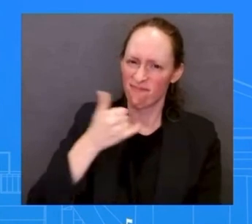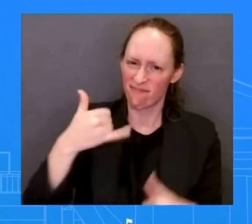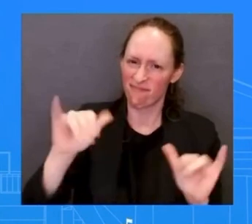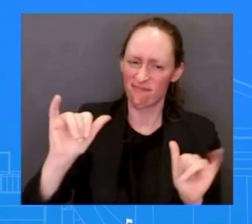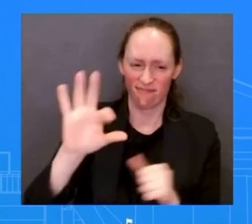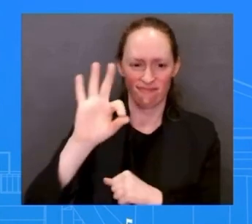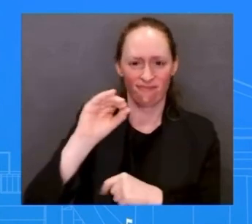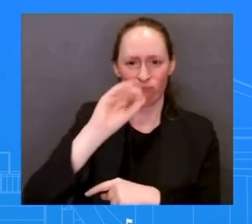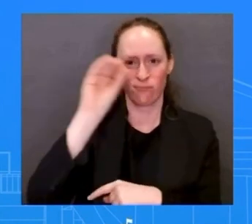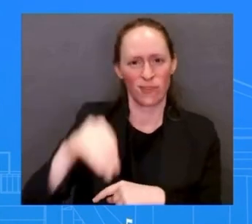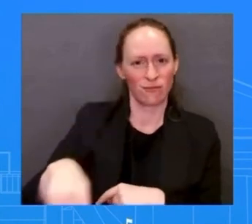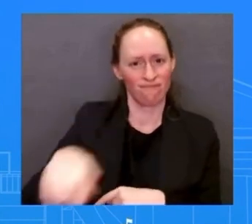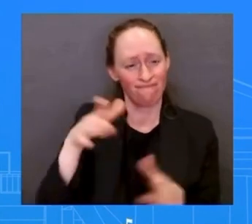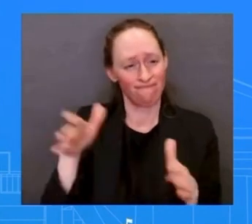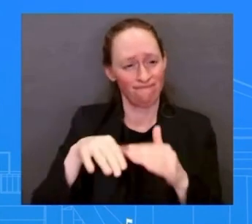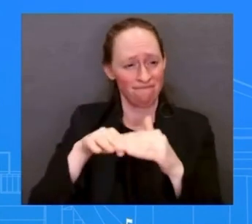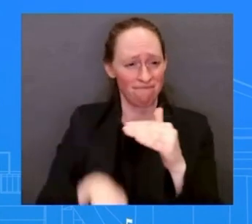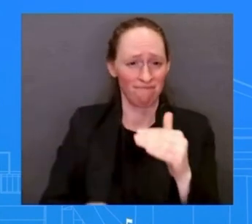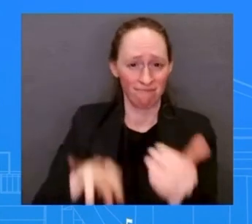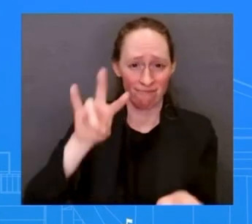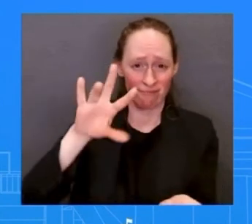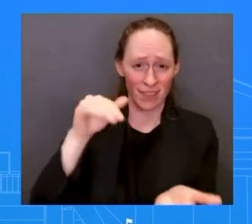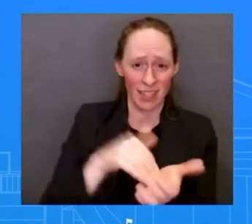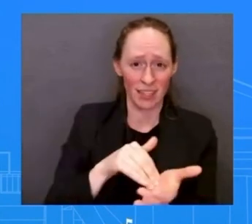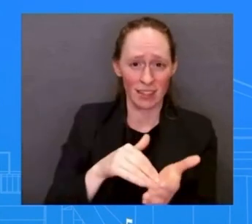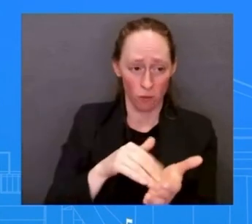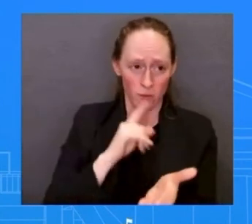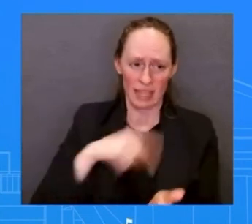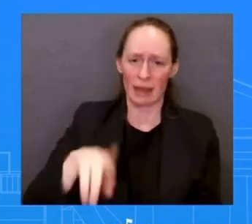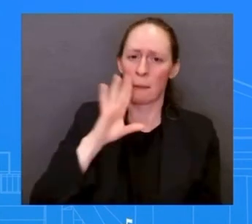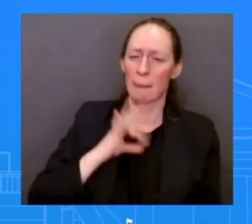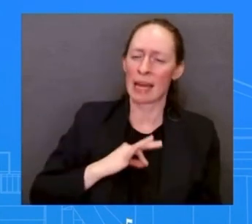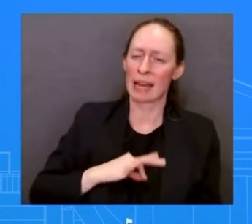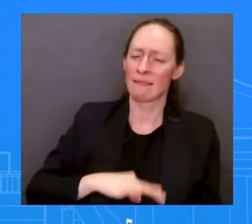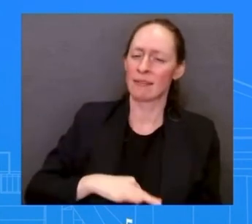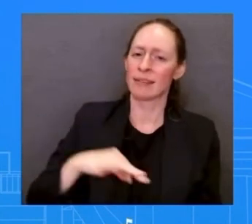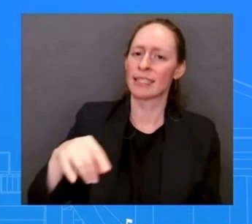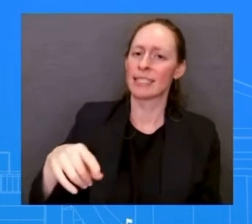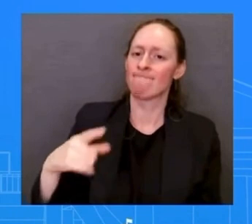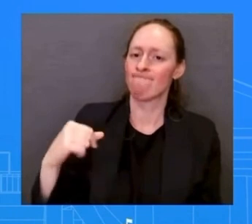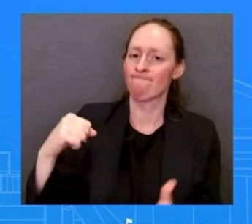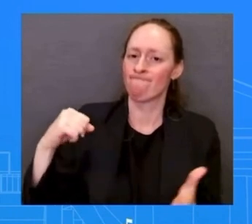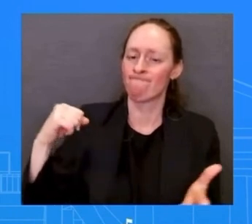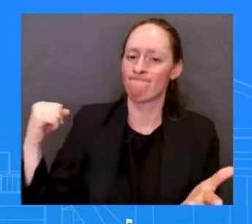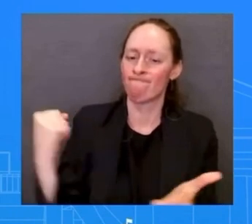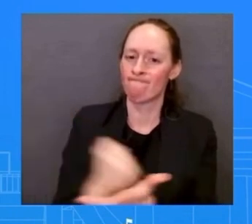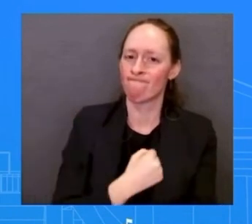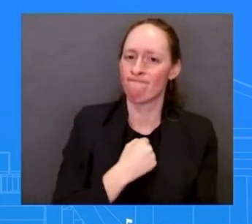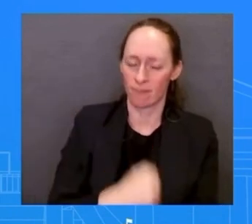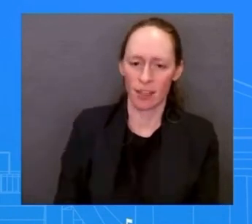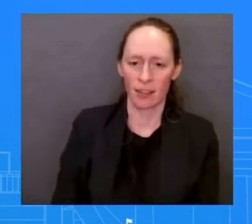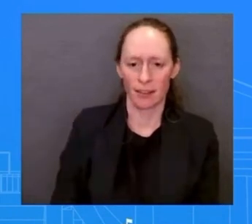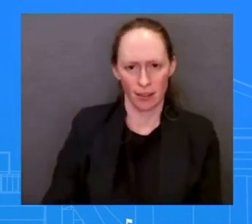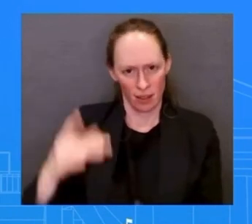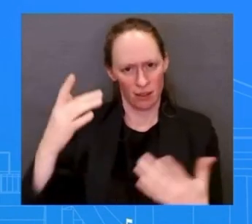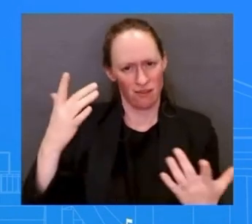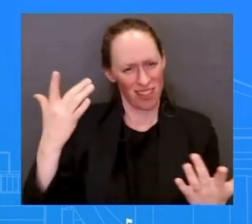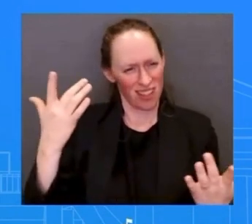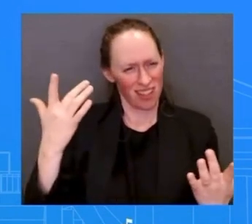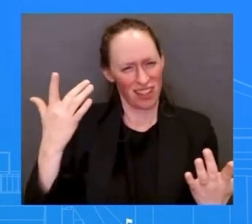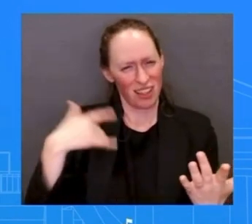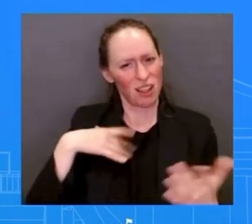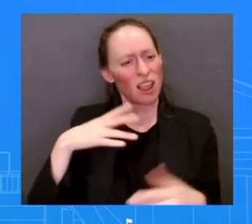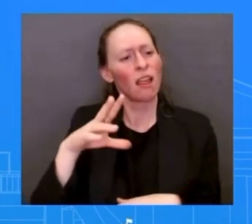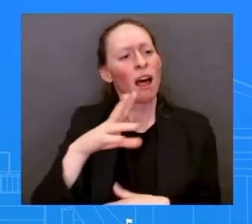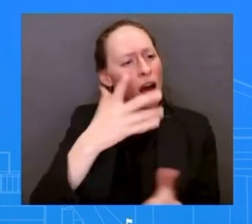or less would have benefited. And the president talked about this too. Why would we not want to give relief to those people? And it is